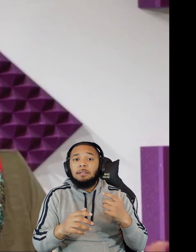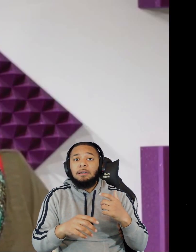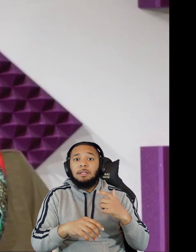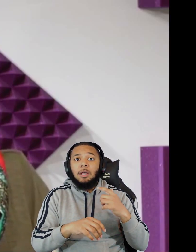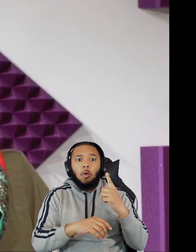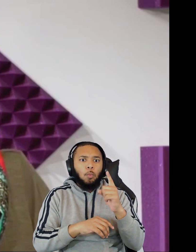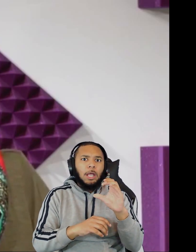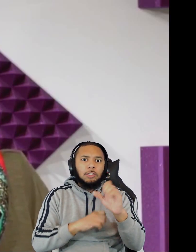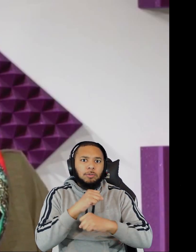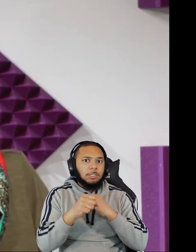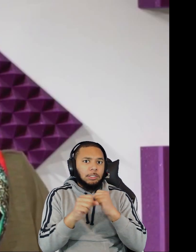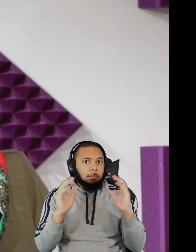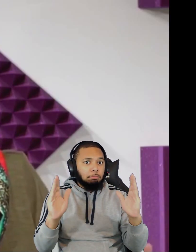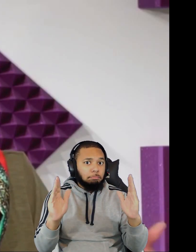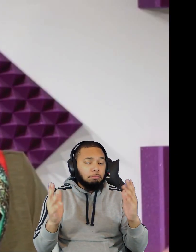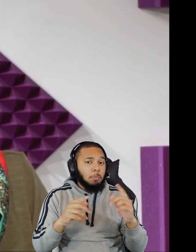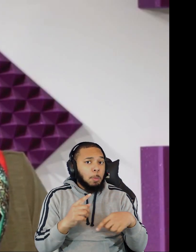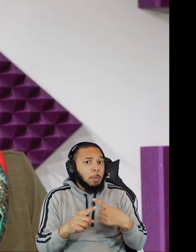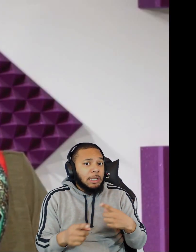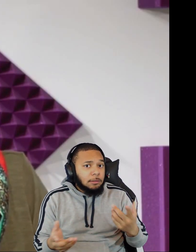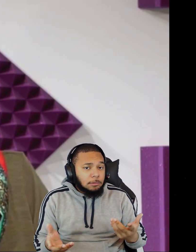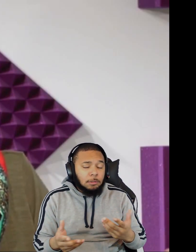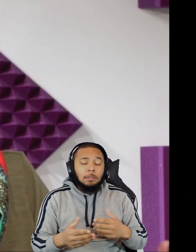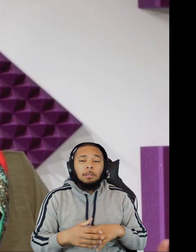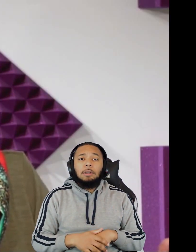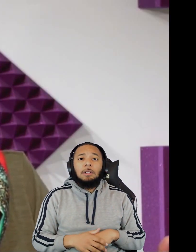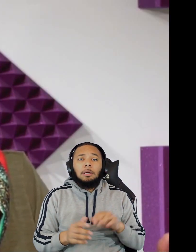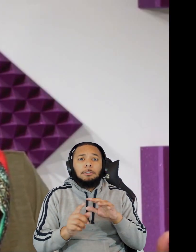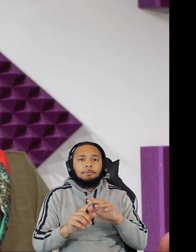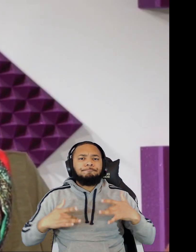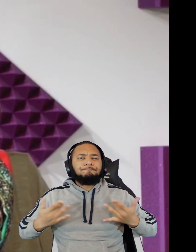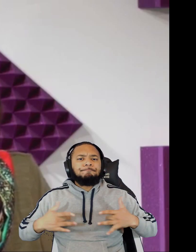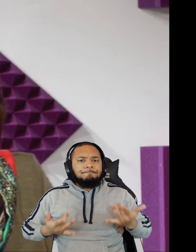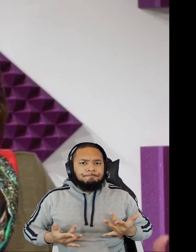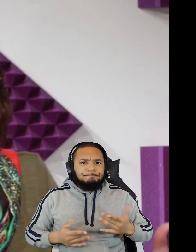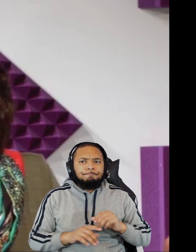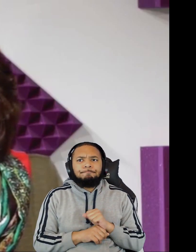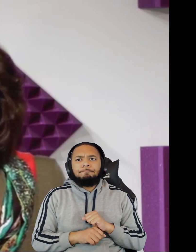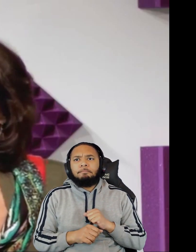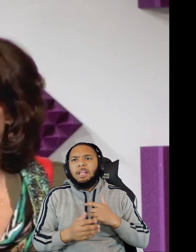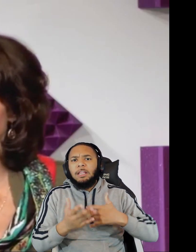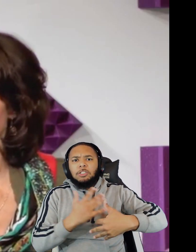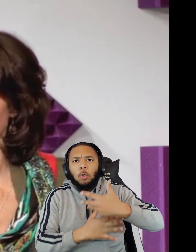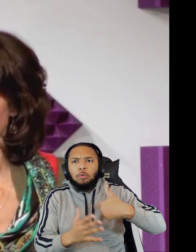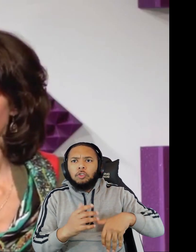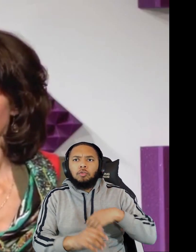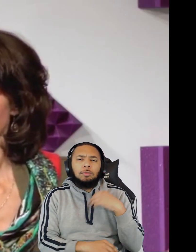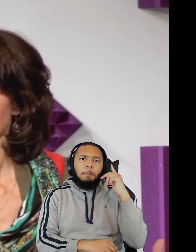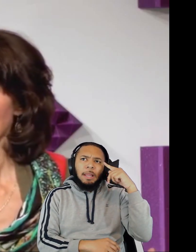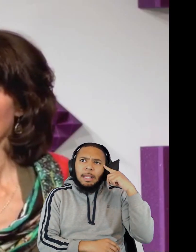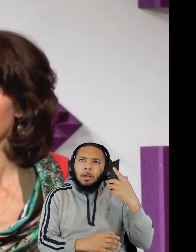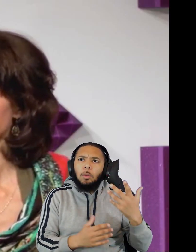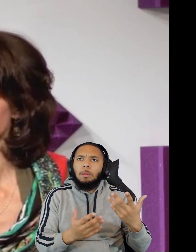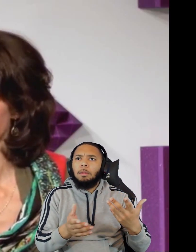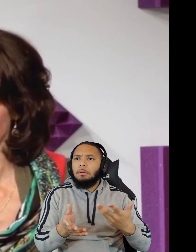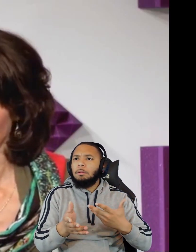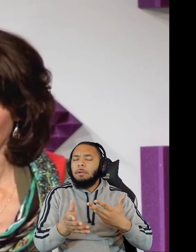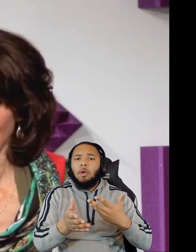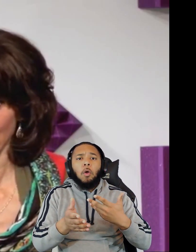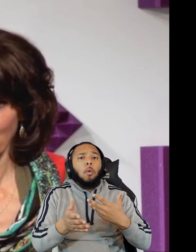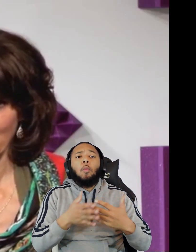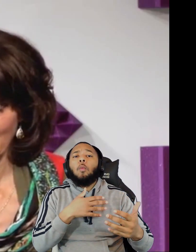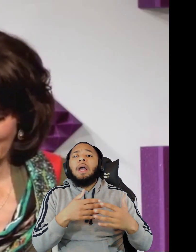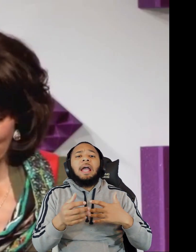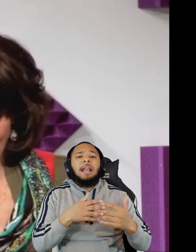century. We're talking about the circumstances now, the social, the political, whatever comes to bear